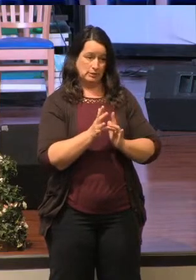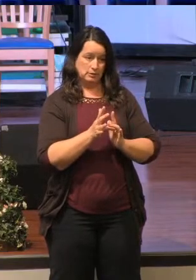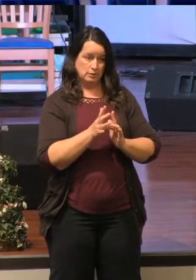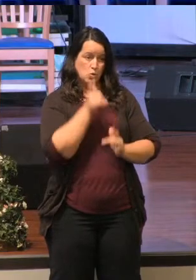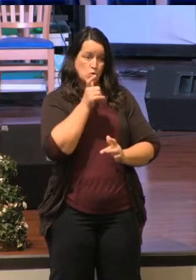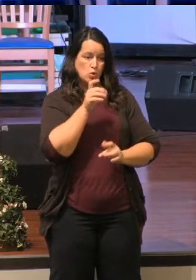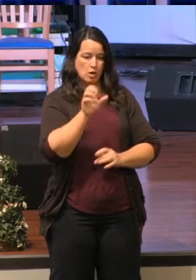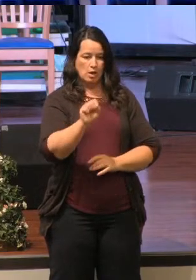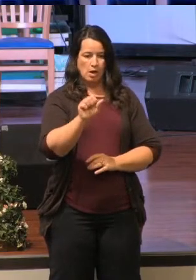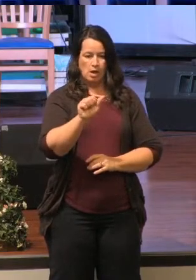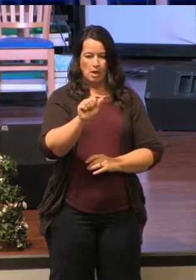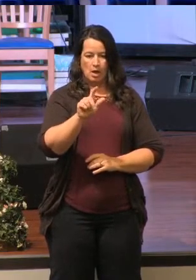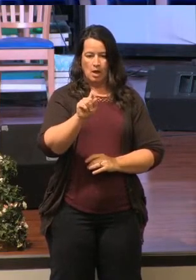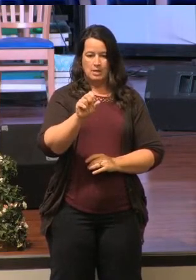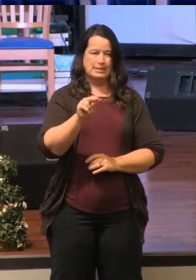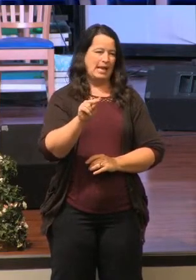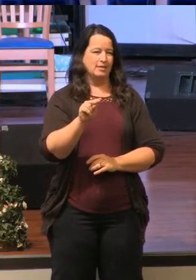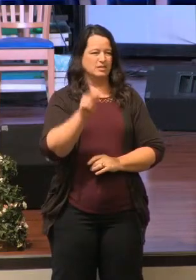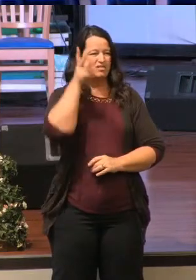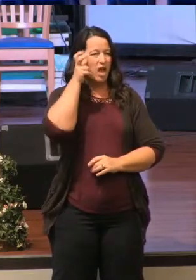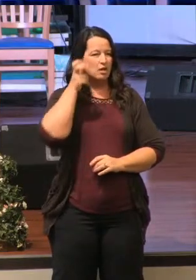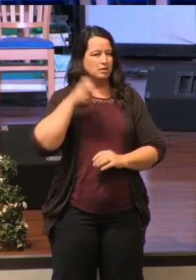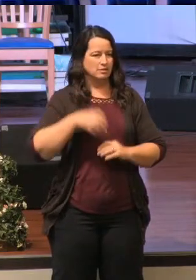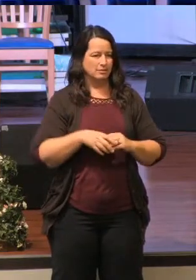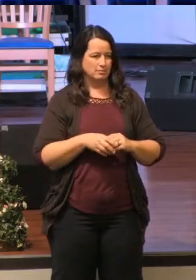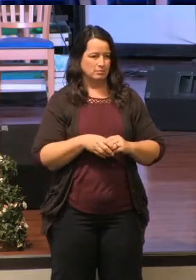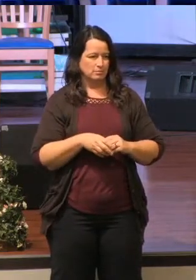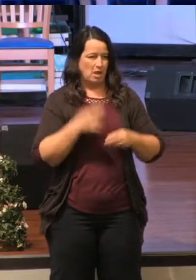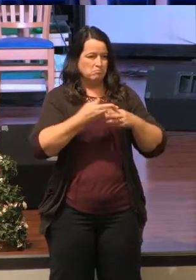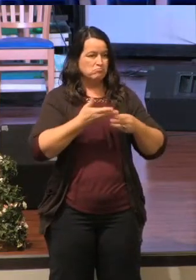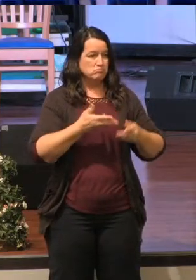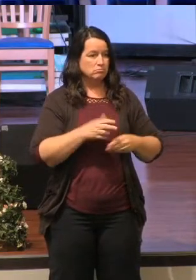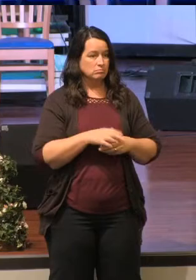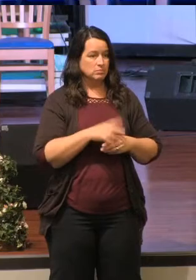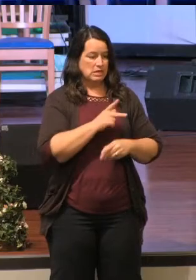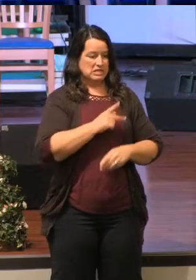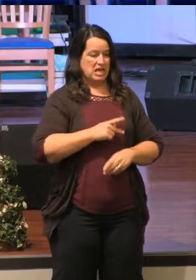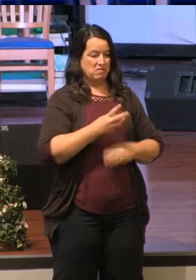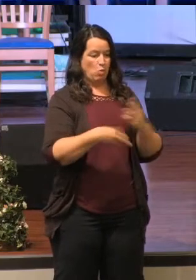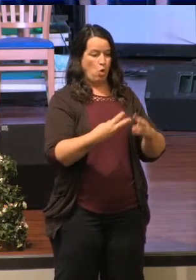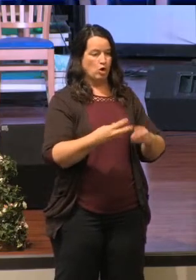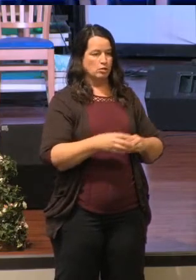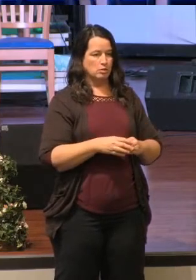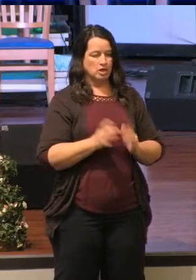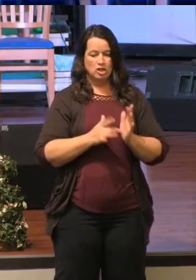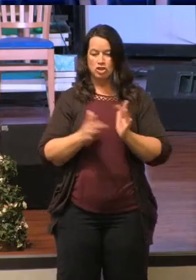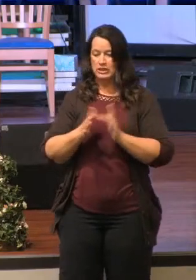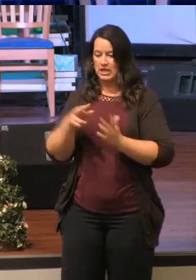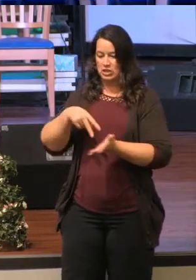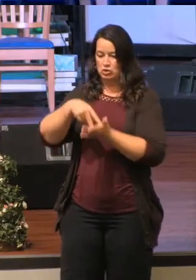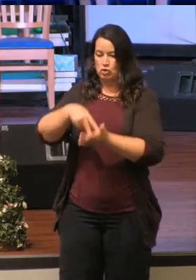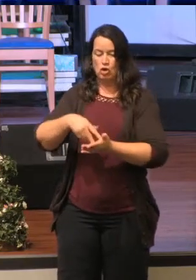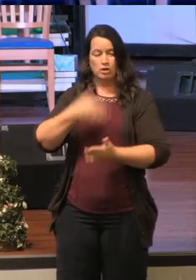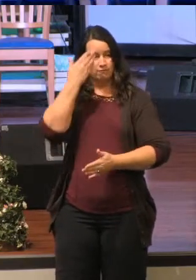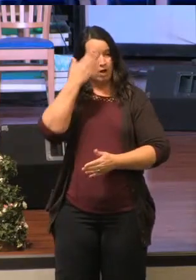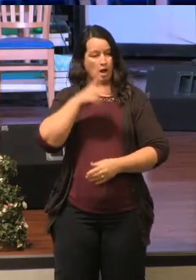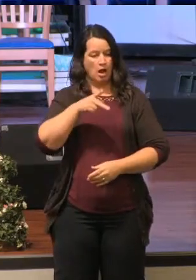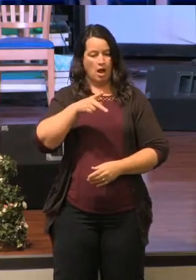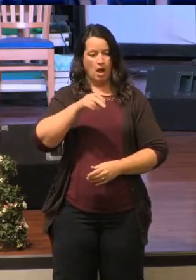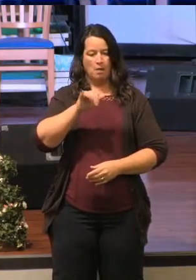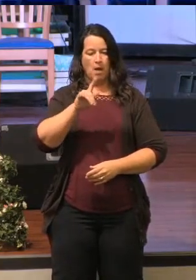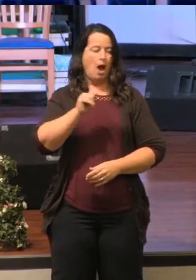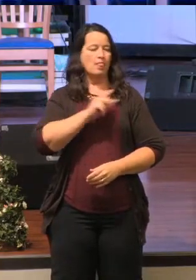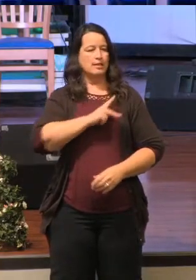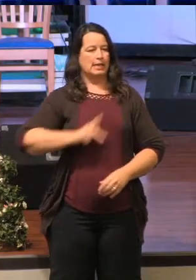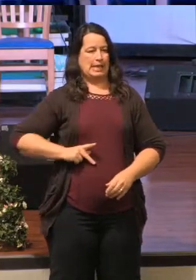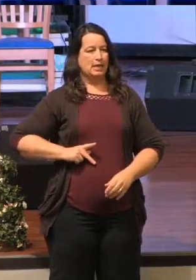is Satan. But it's when Jesus stood before Pilate, Pilate said, don't you know who I am? Don't you know I have